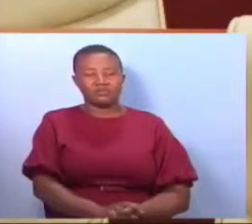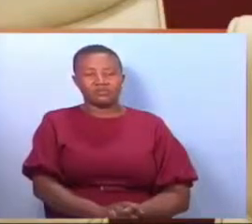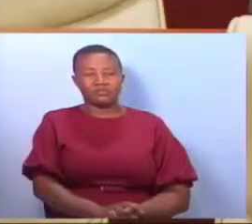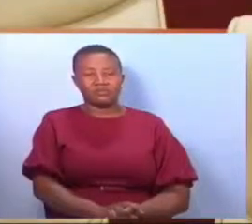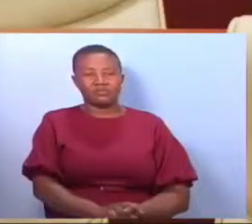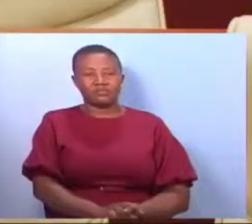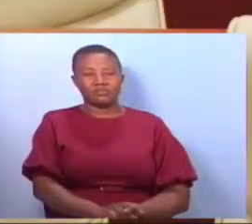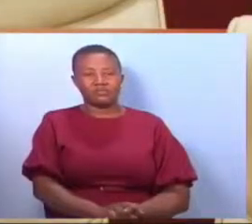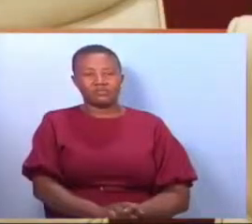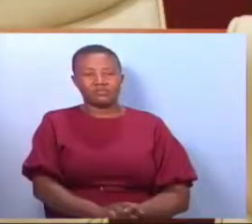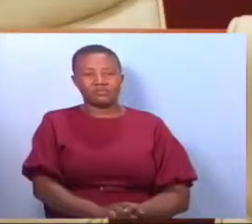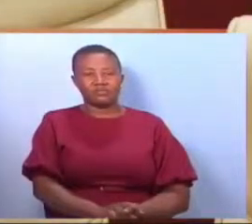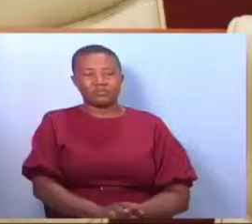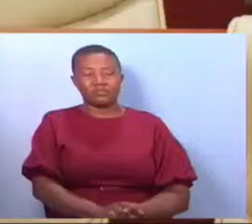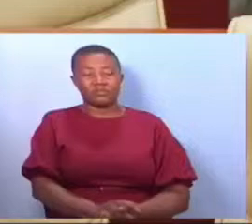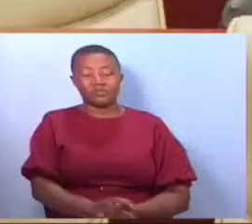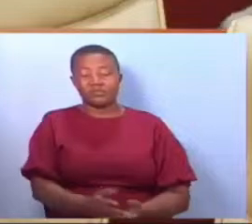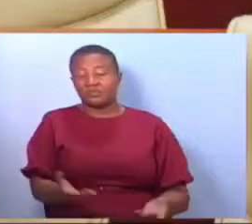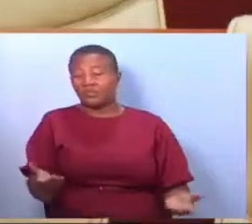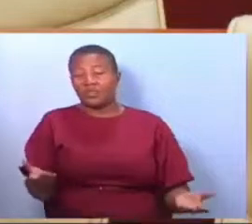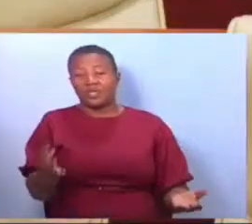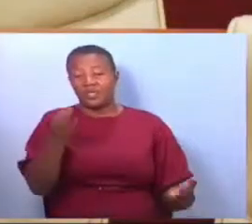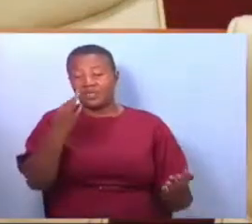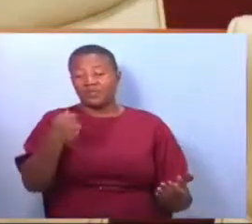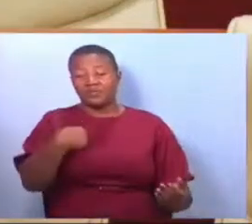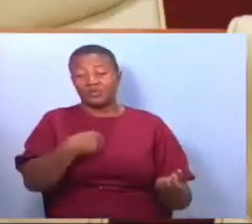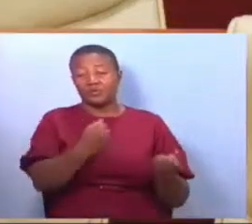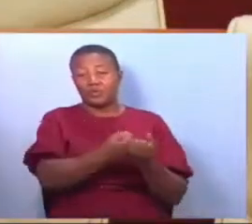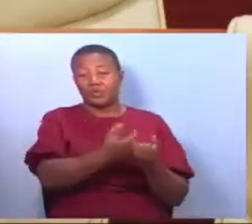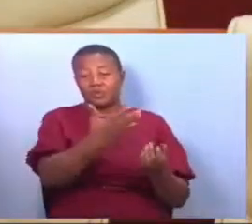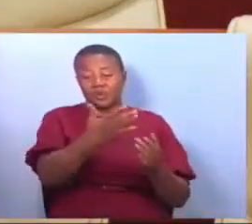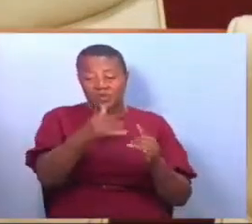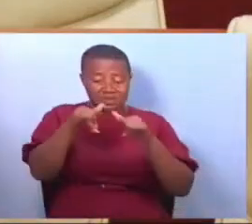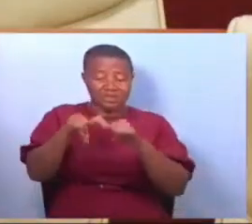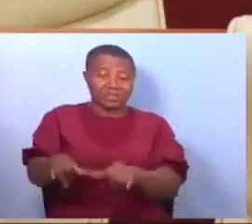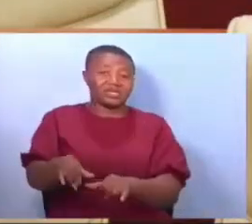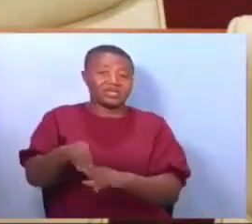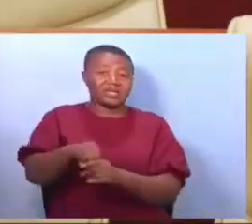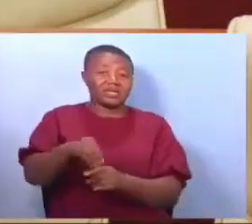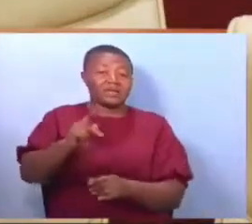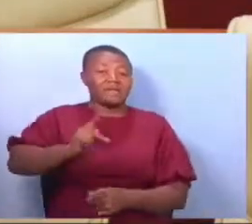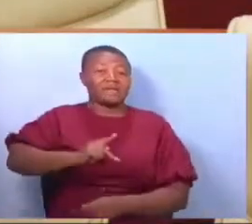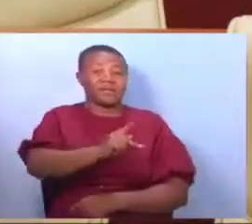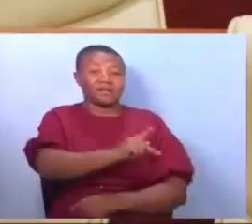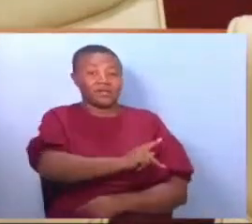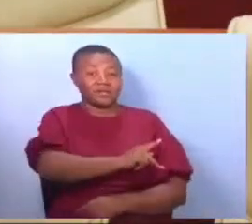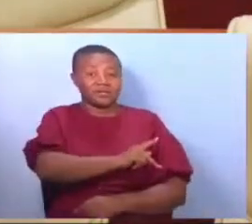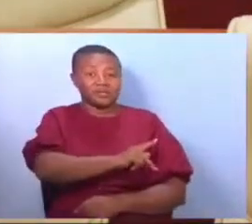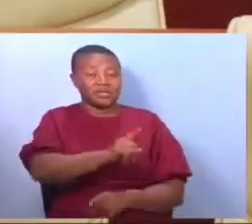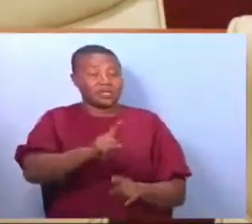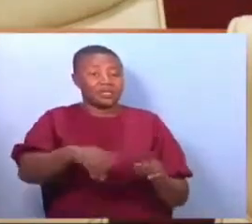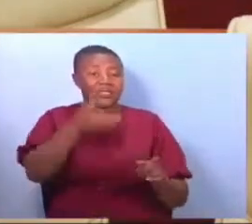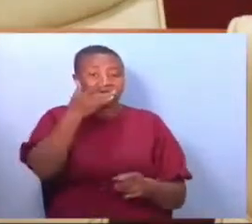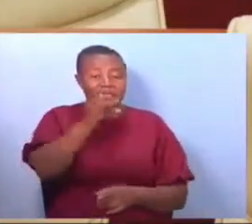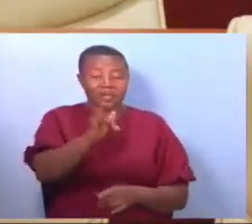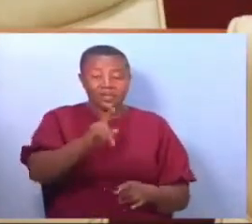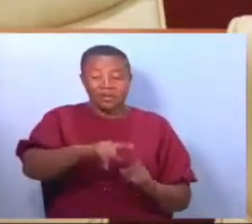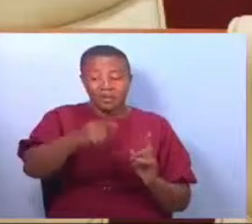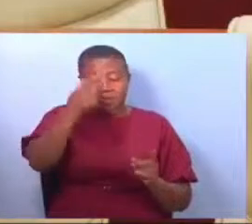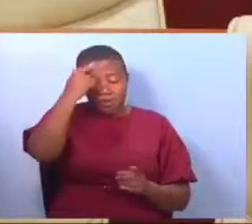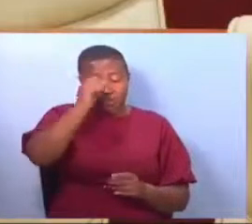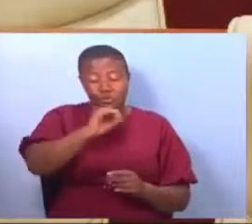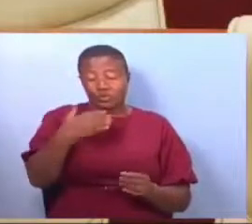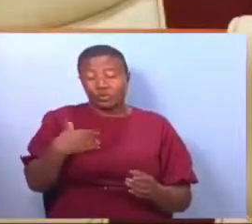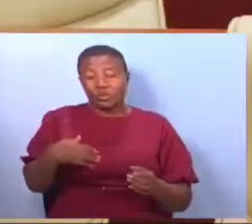he remains in Parliament. And therefore, Mr. Speaker, I just want to